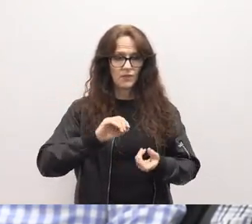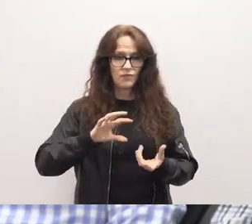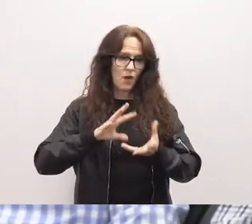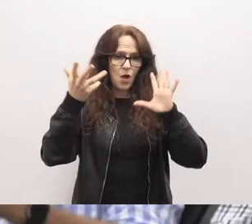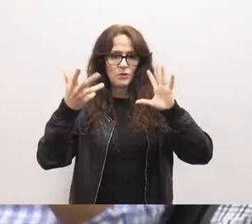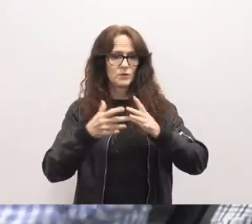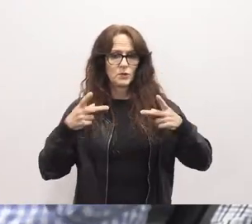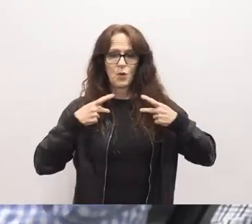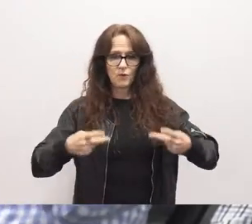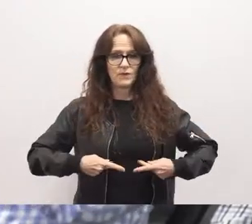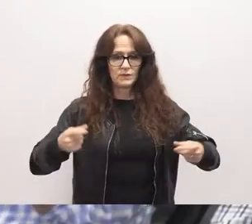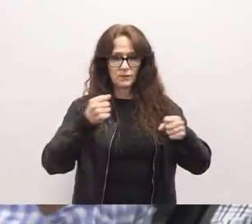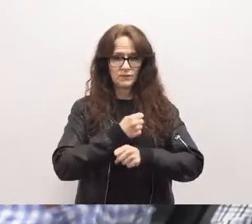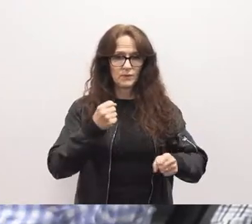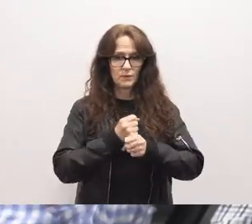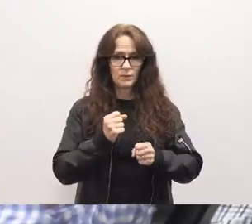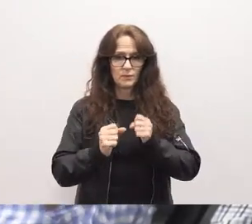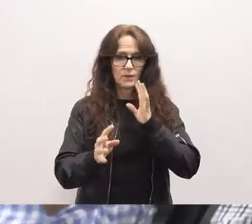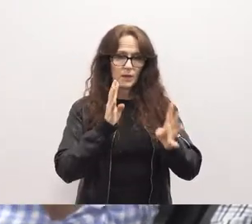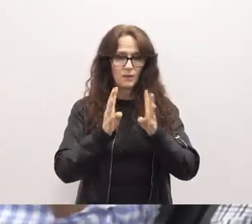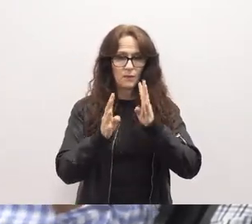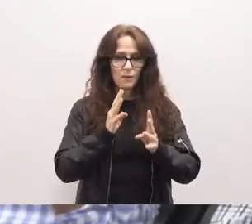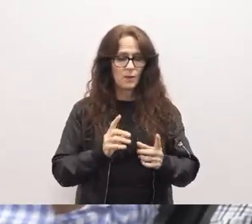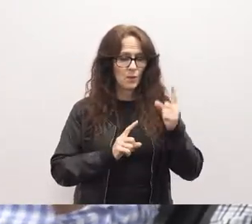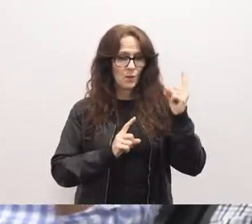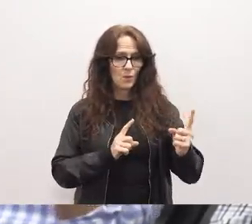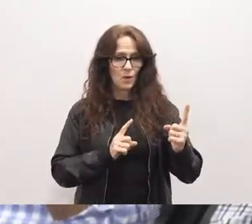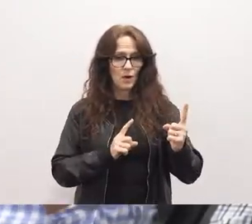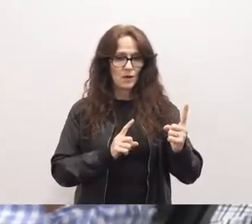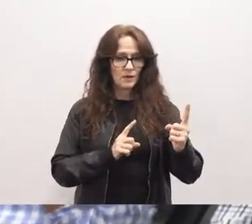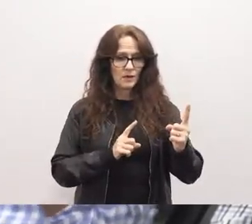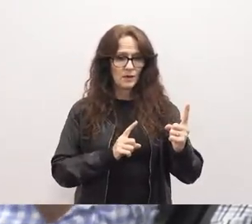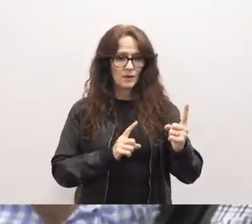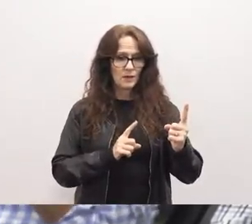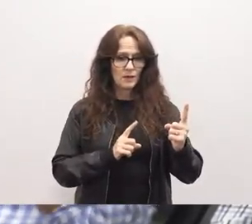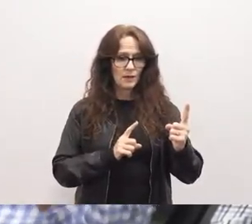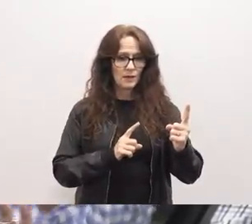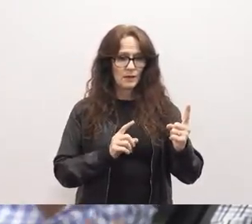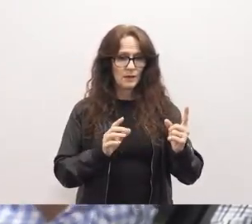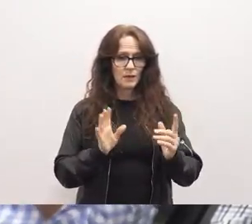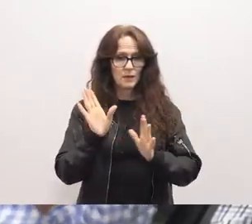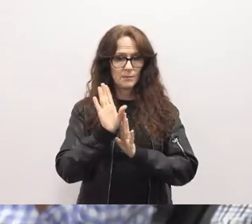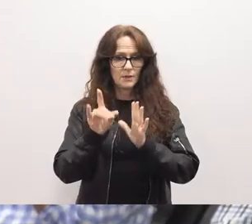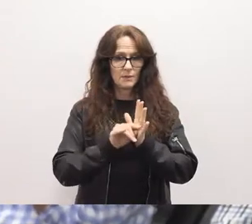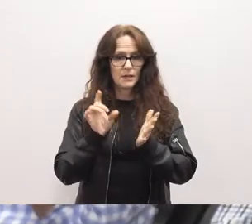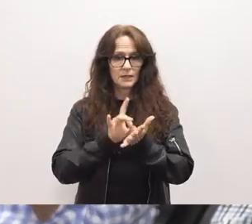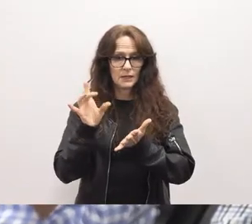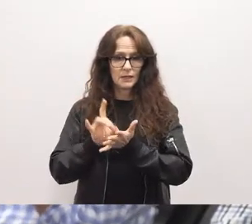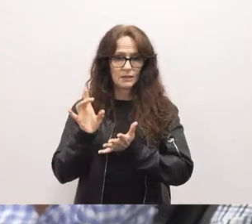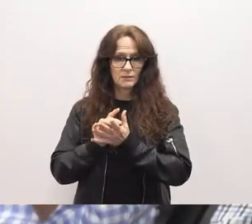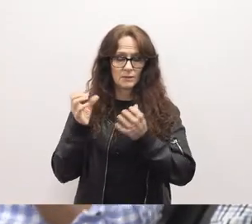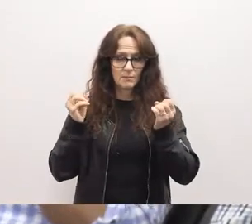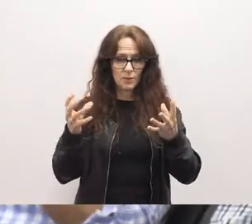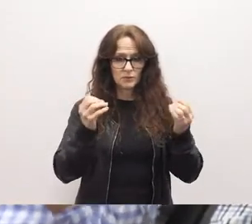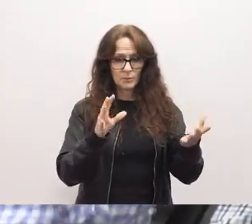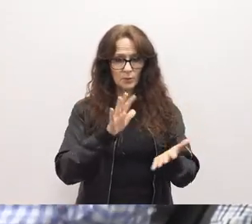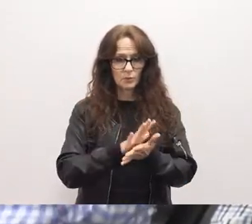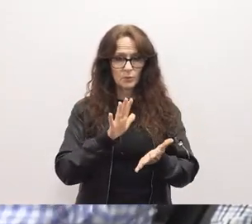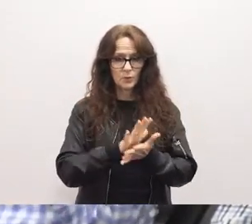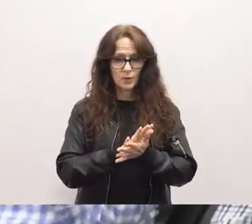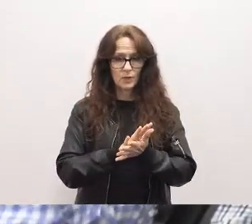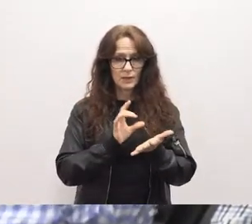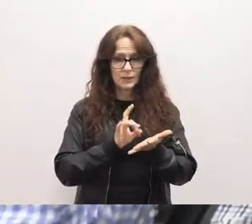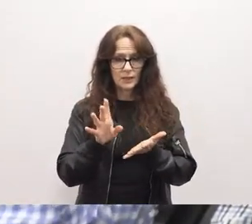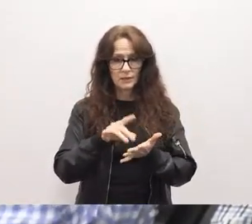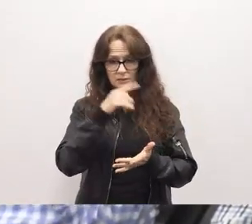no physical fight. It was all verbal between one individual that has a big background that's been kicked out of multiple schools, that was